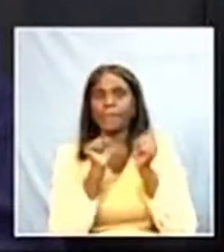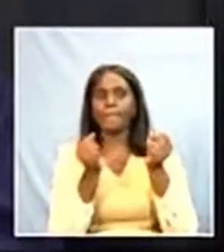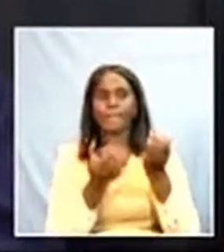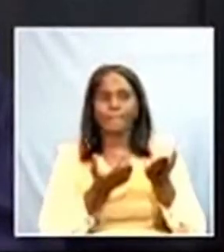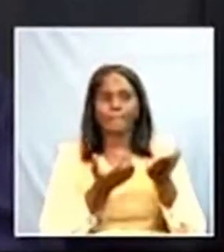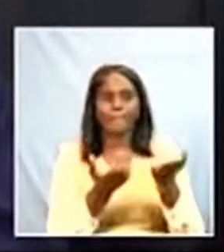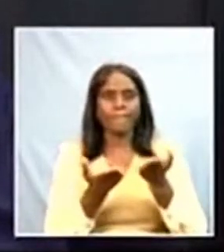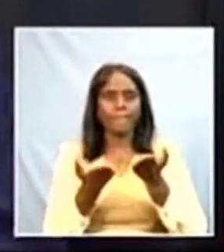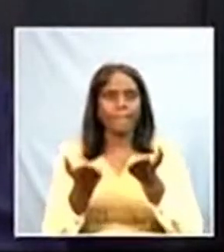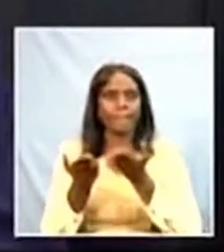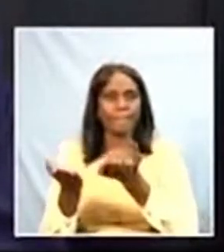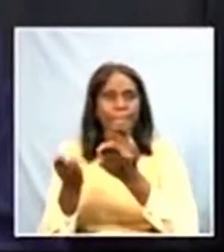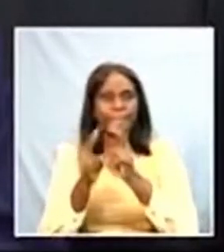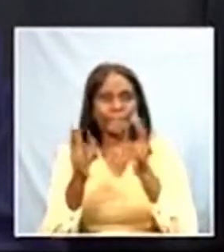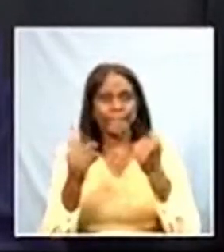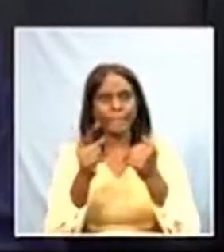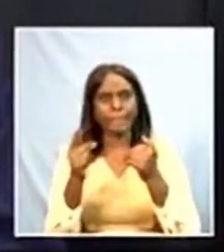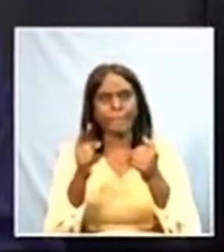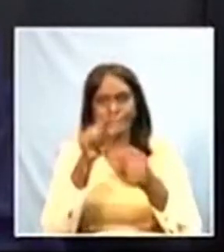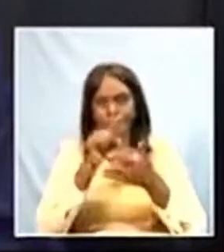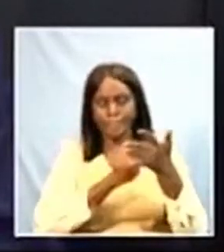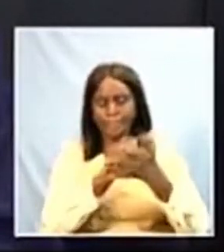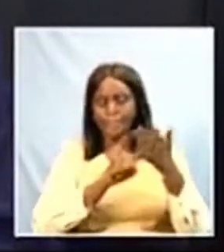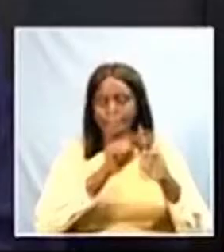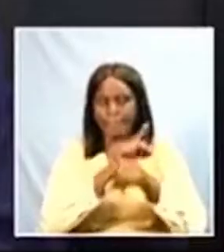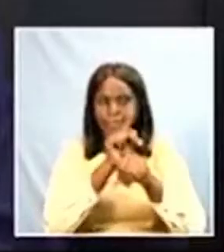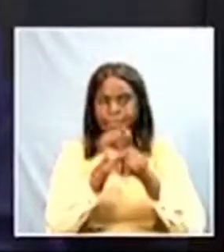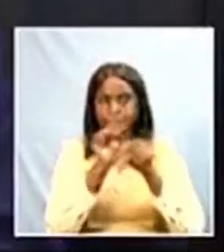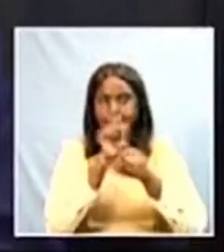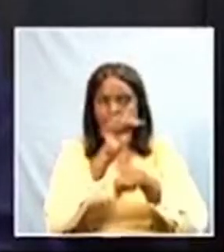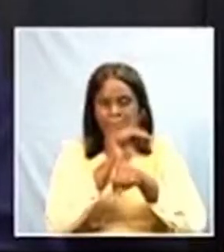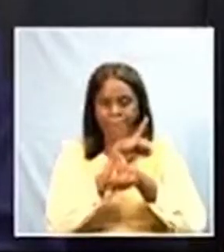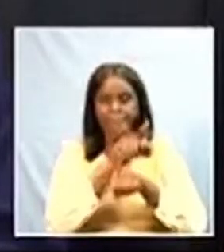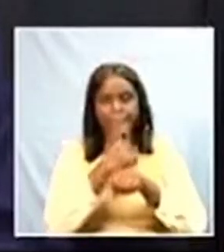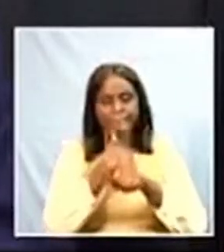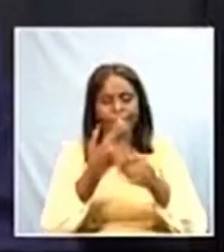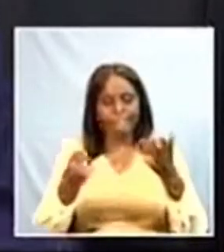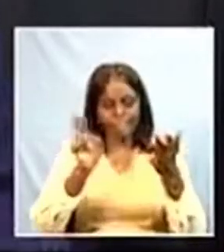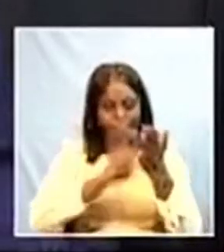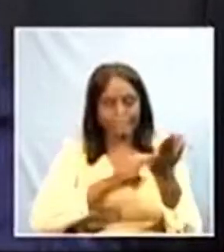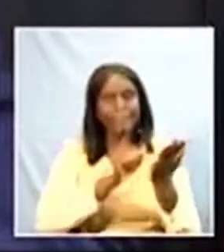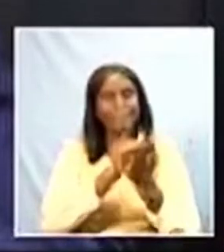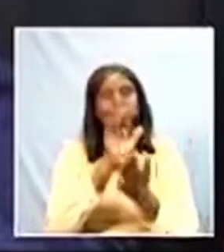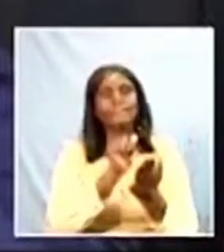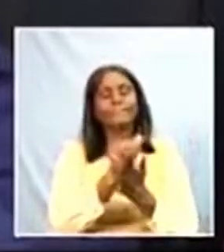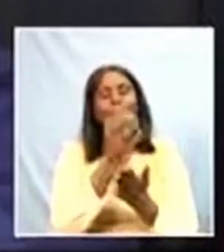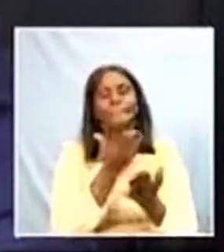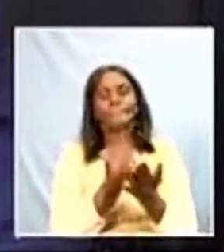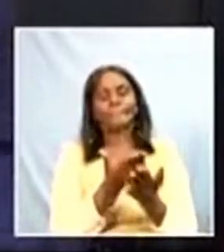unit. So the contract has been terminated and the project has been re-advertised.